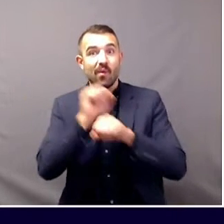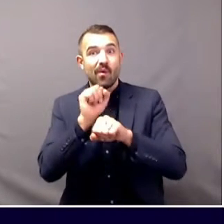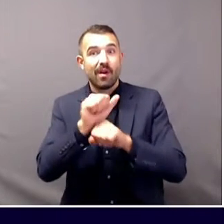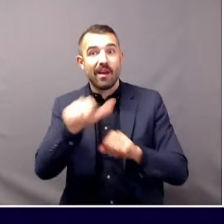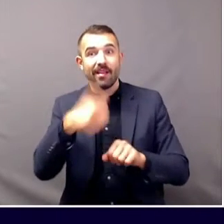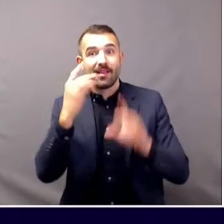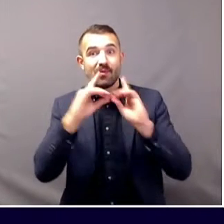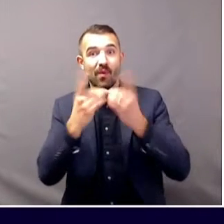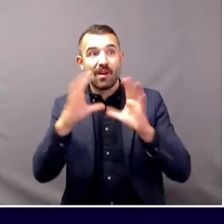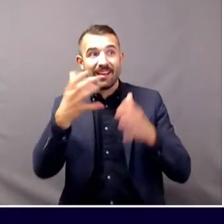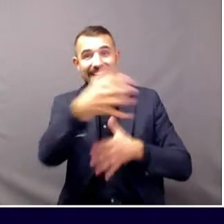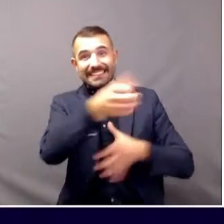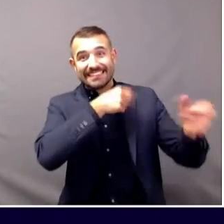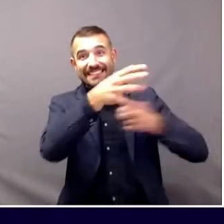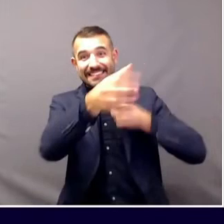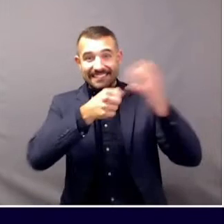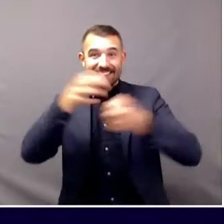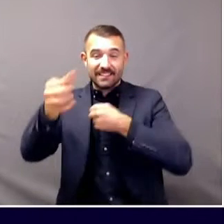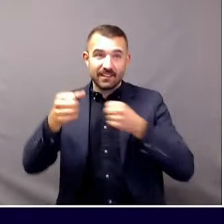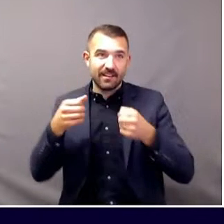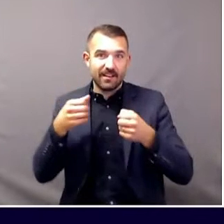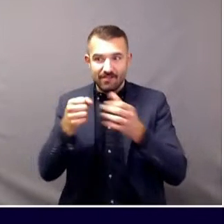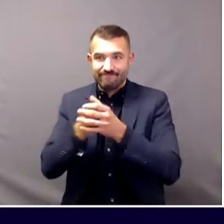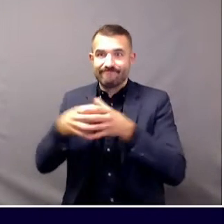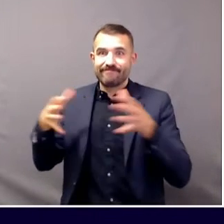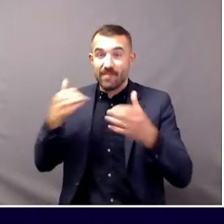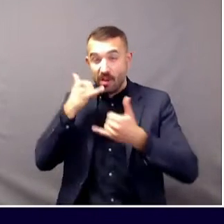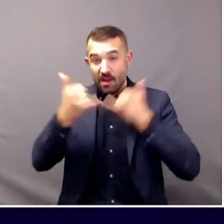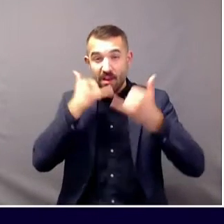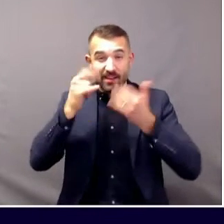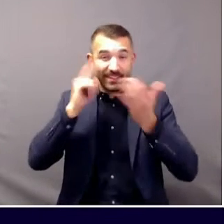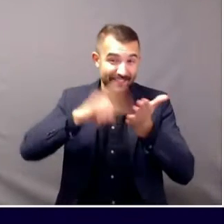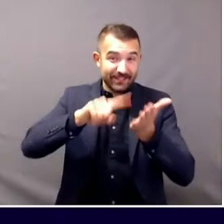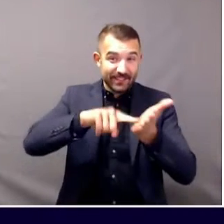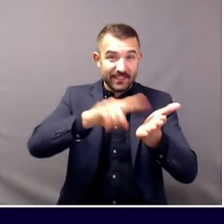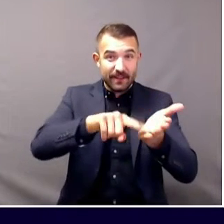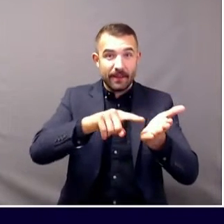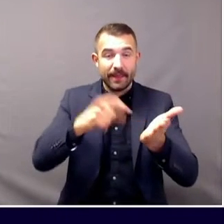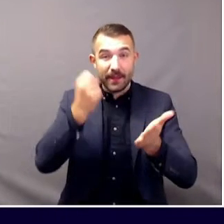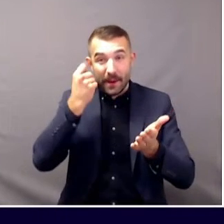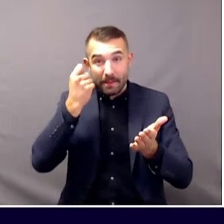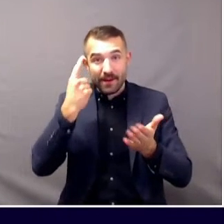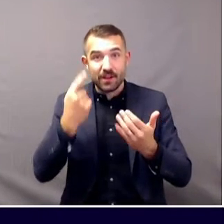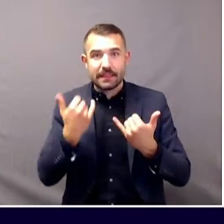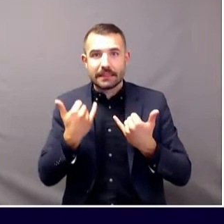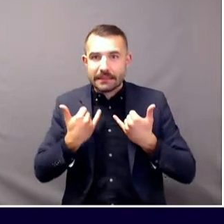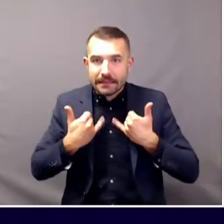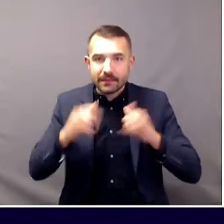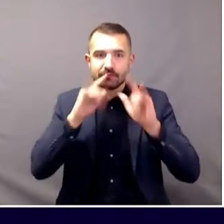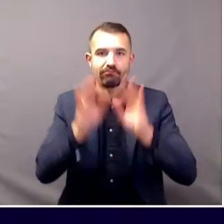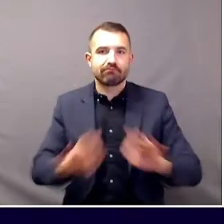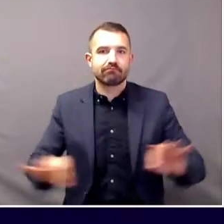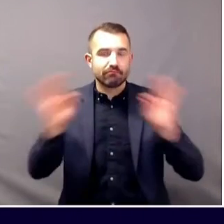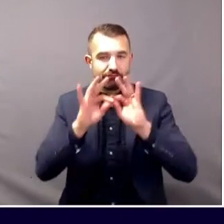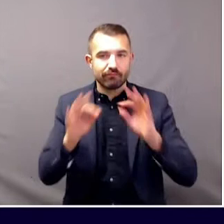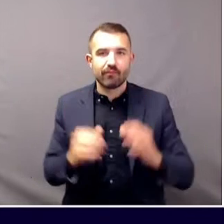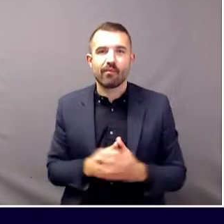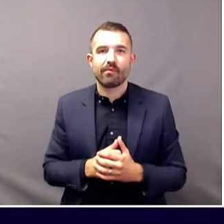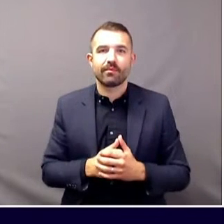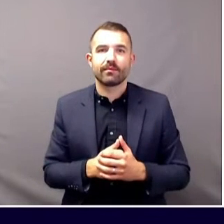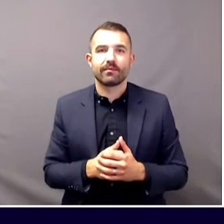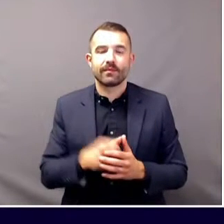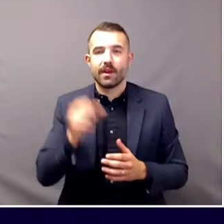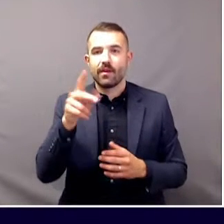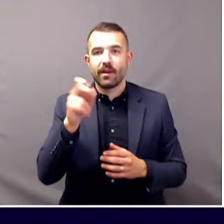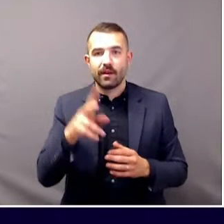a point in which it loses its force. Okay, quick follow-up, if I could. Any suggestion from any of your